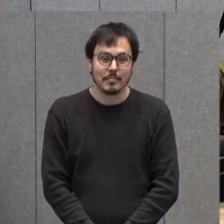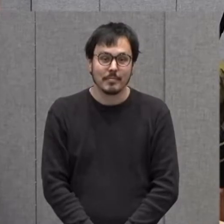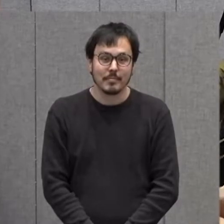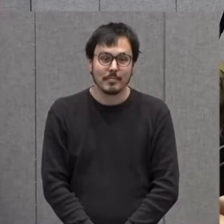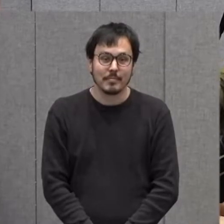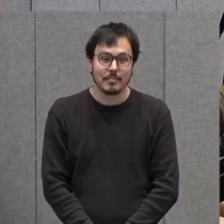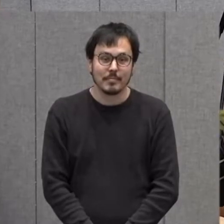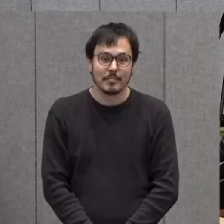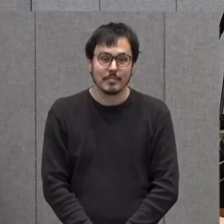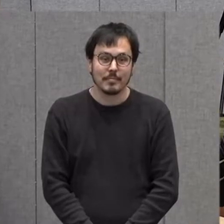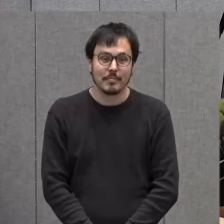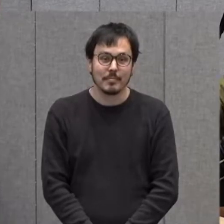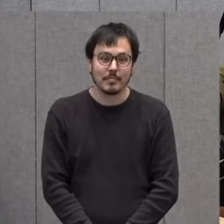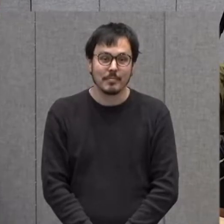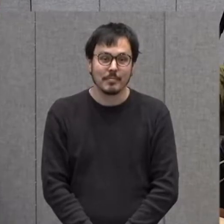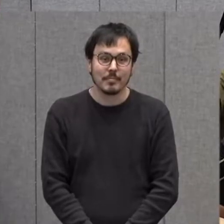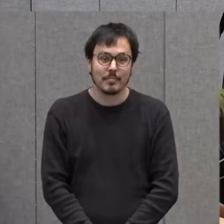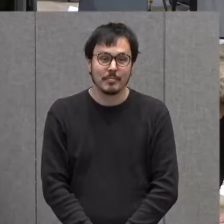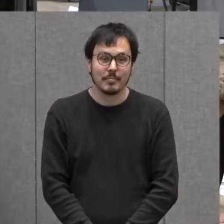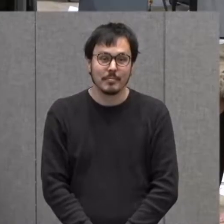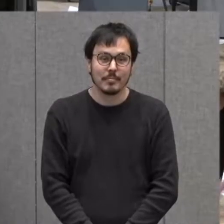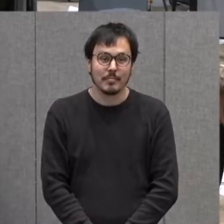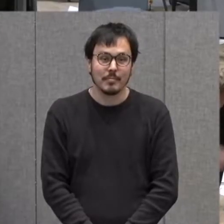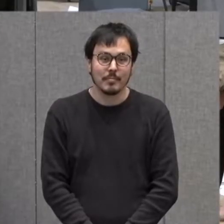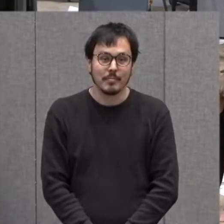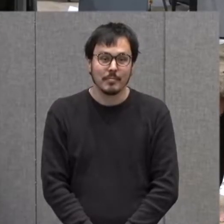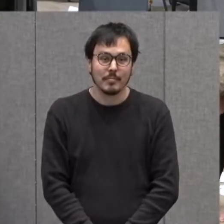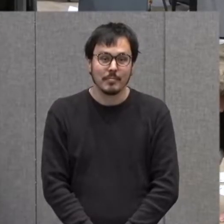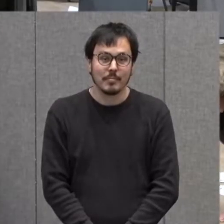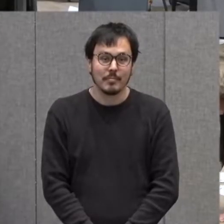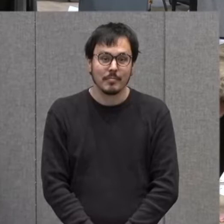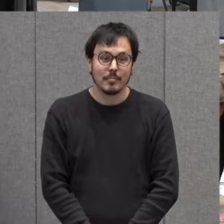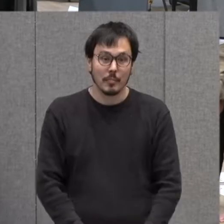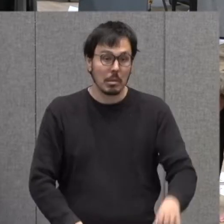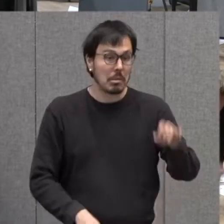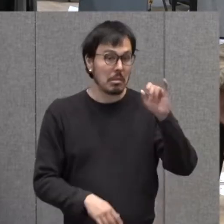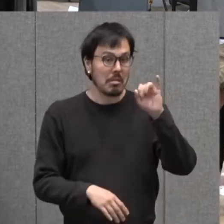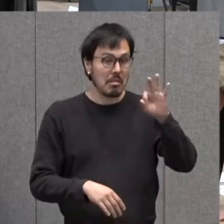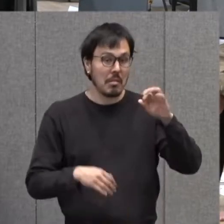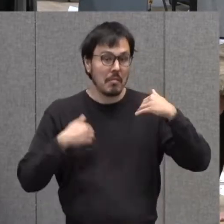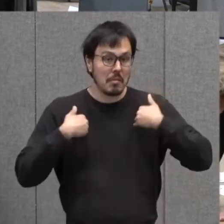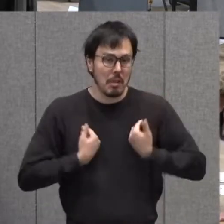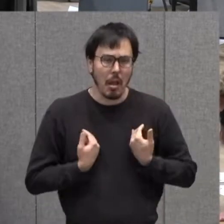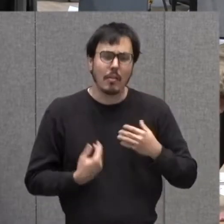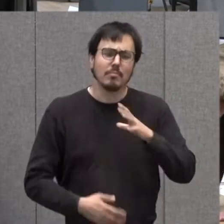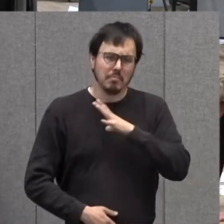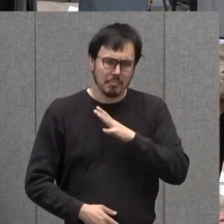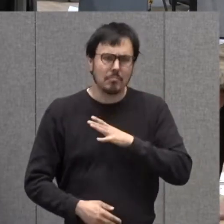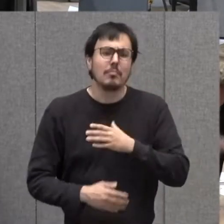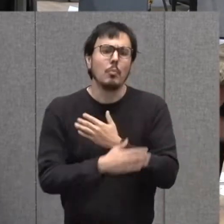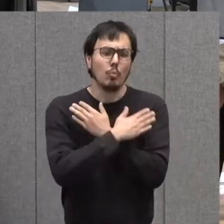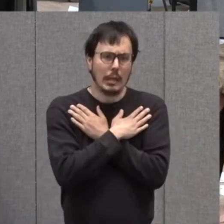Y si nos cansamos, podemos descansar. If we're tired, we can stop.